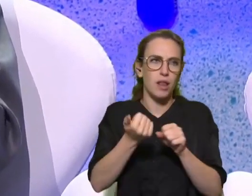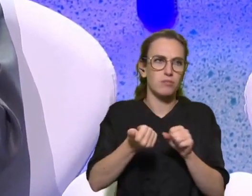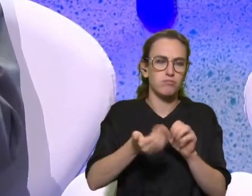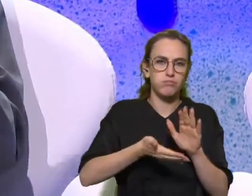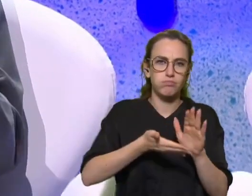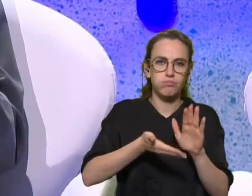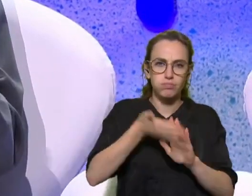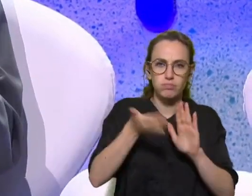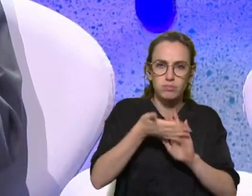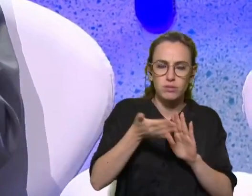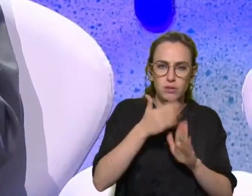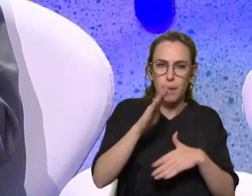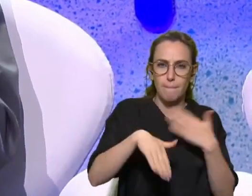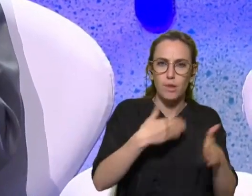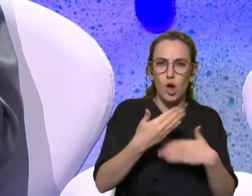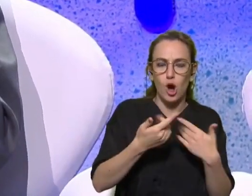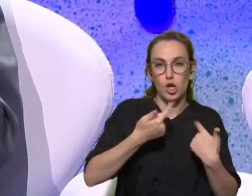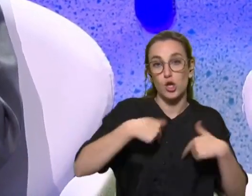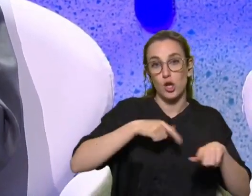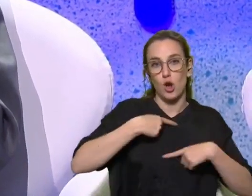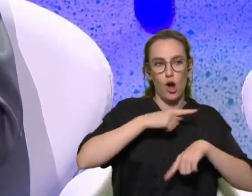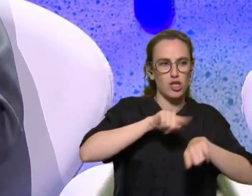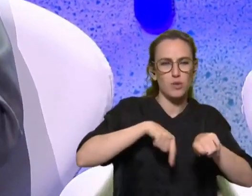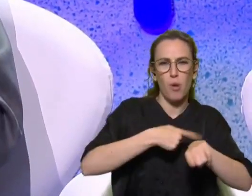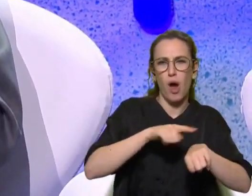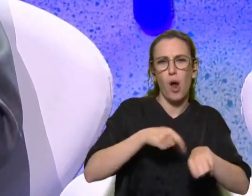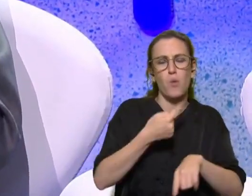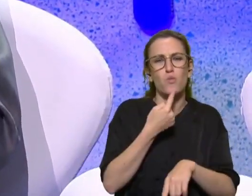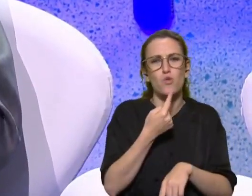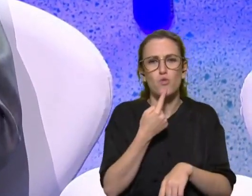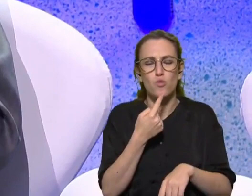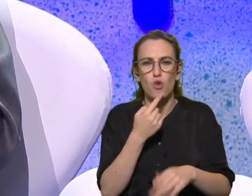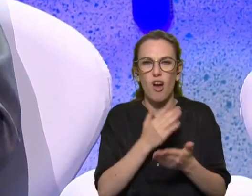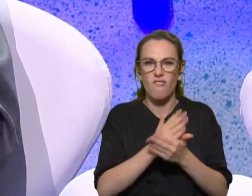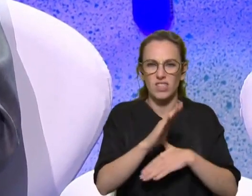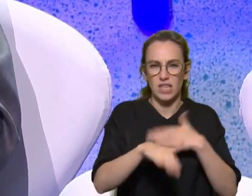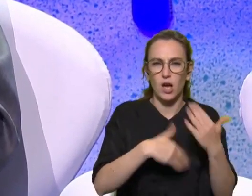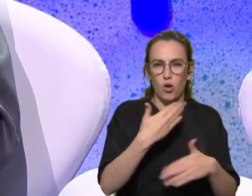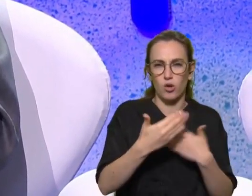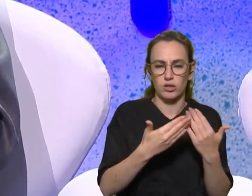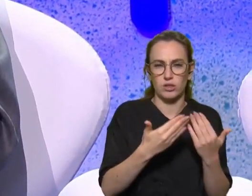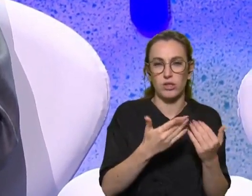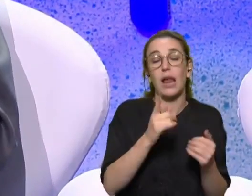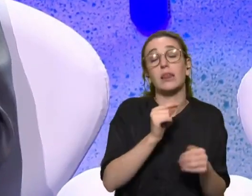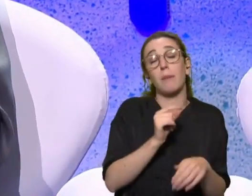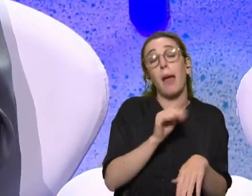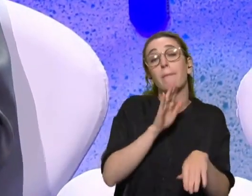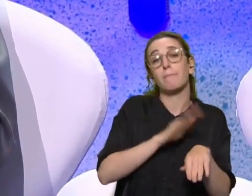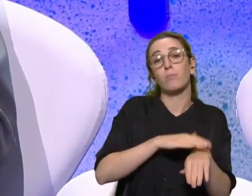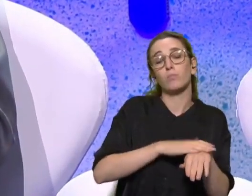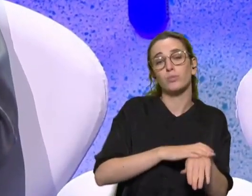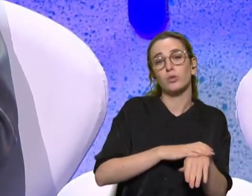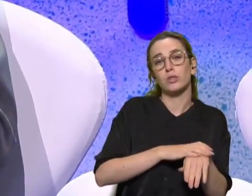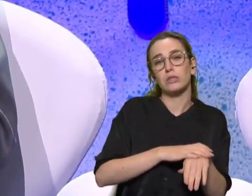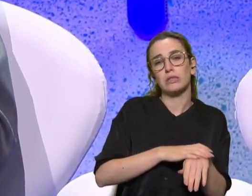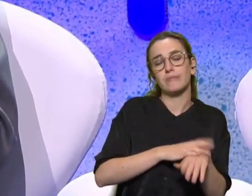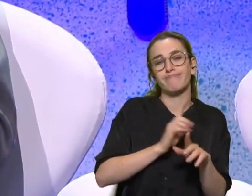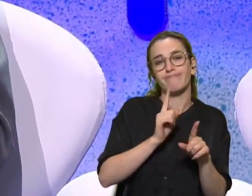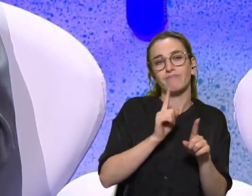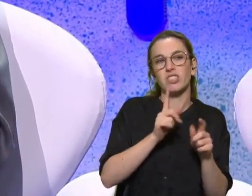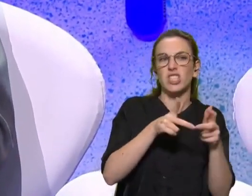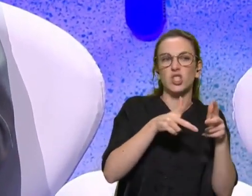efficient in things. We take a very long time. It has to do with processes which aren't well set